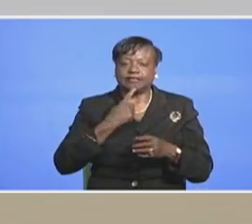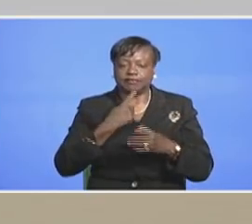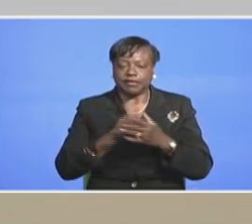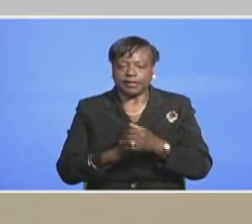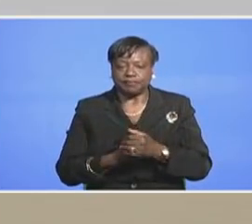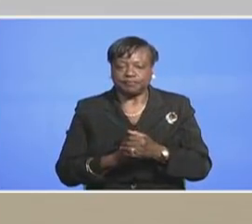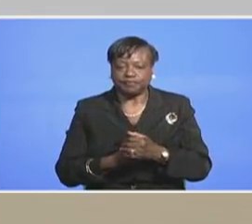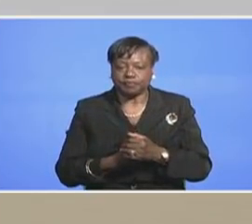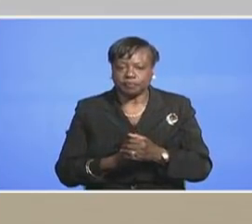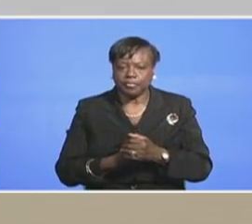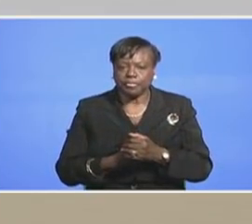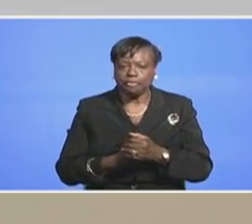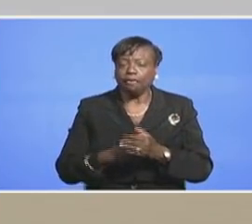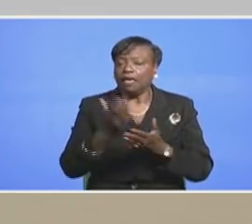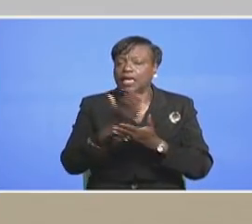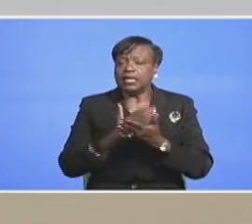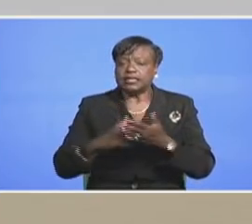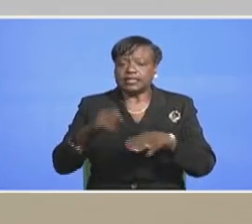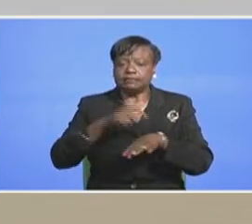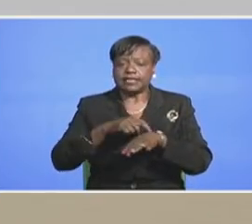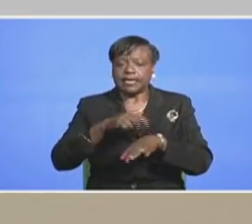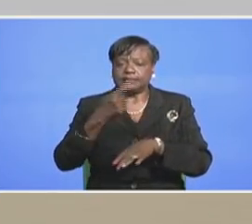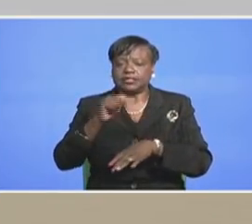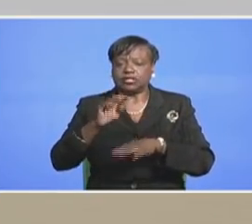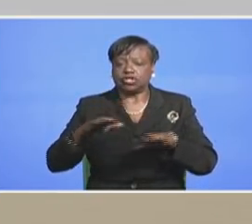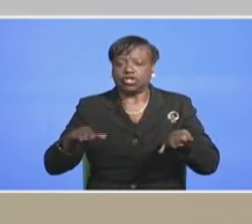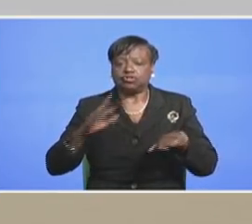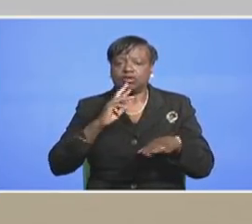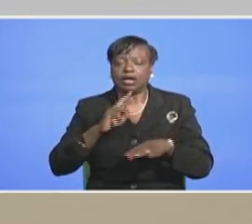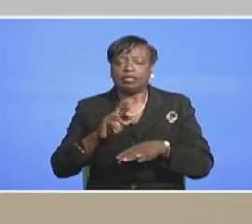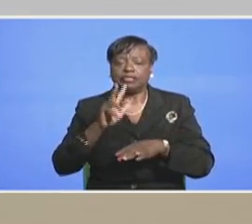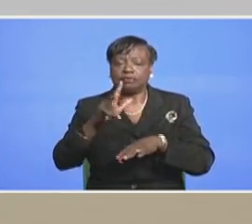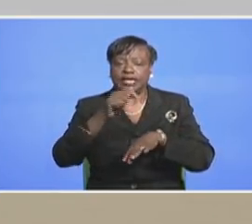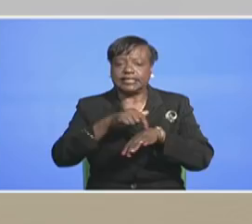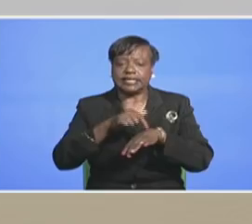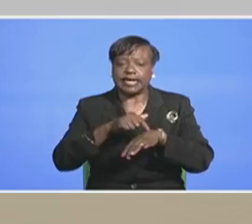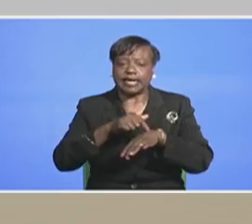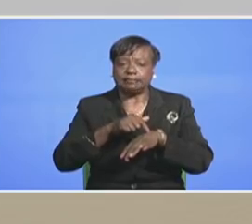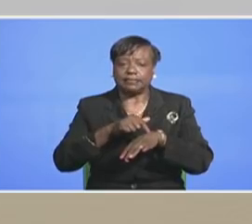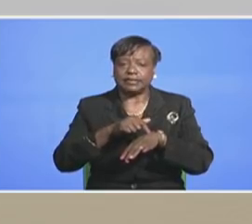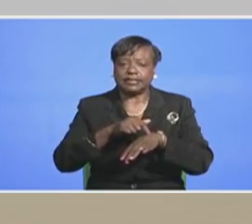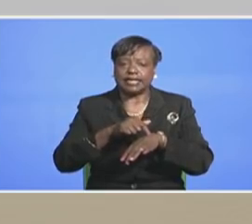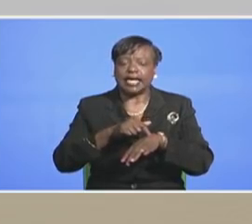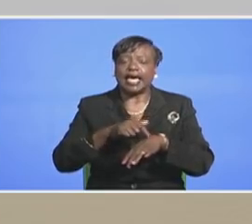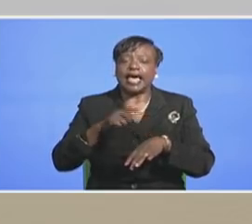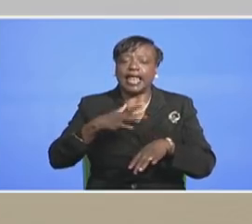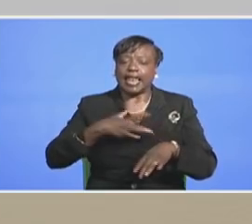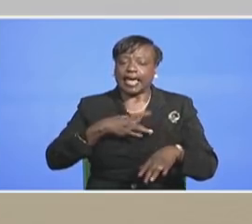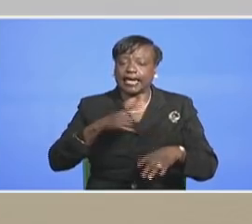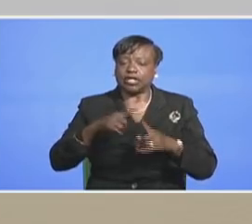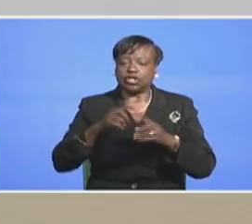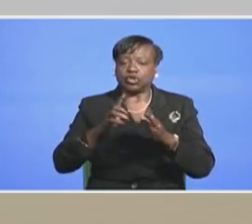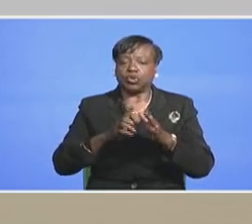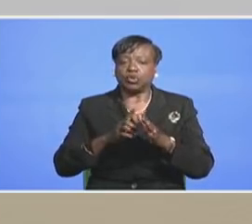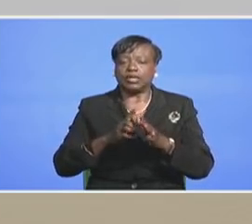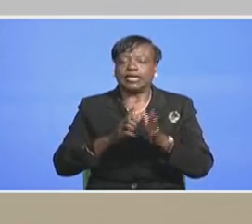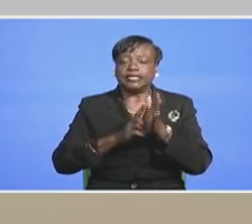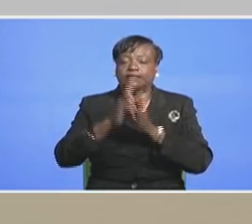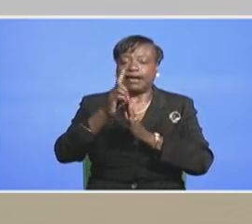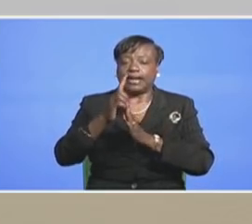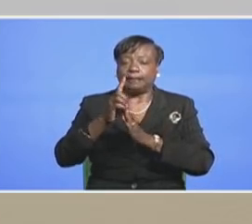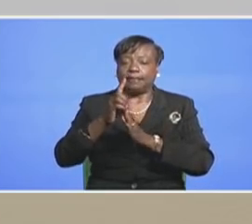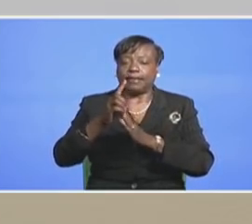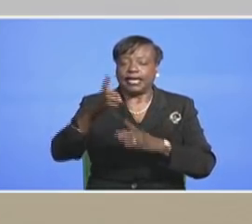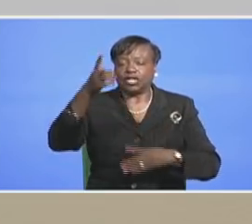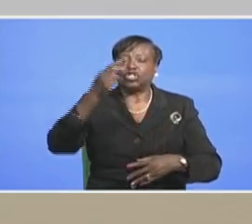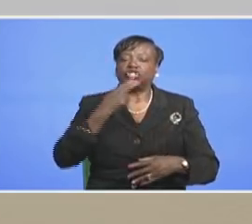were sometimes up to 3 times more likely to develop diabetes. And so in that study, we found pre-diabetics